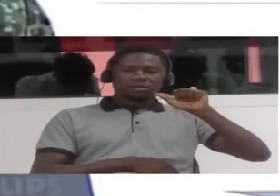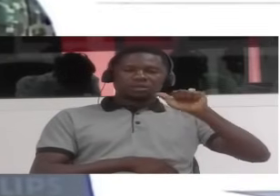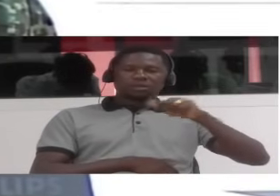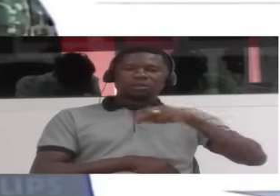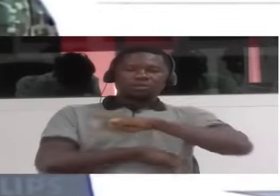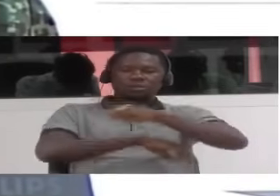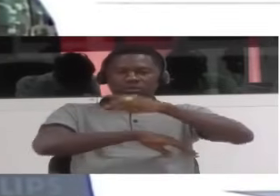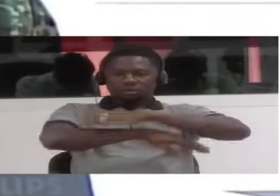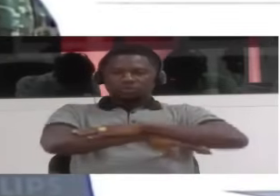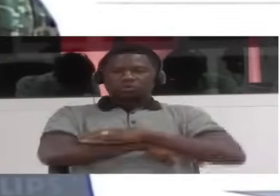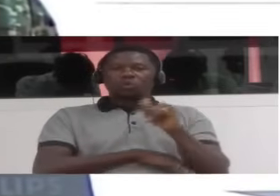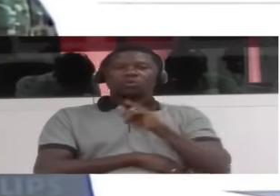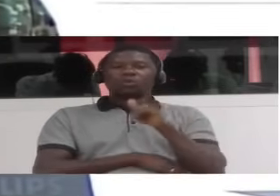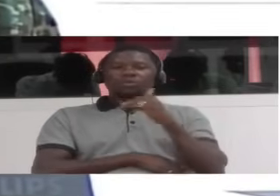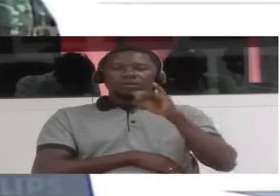attend Jawara Primary?